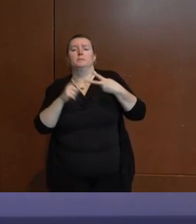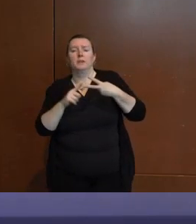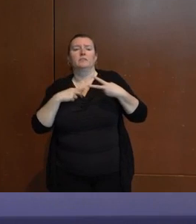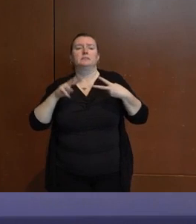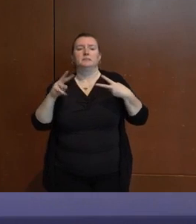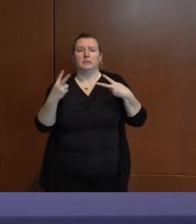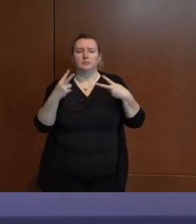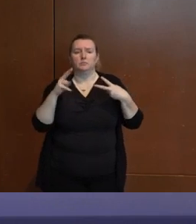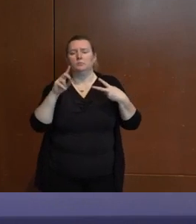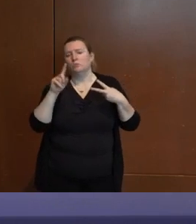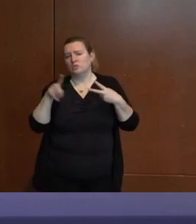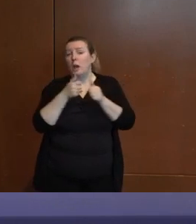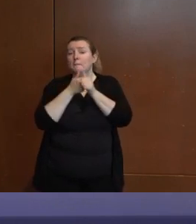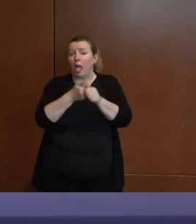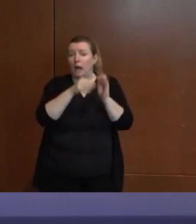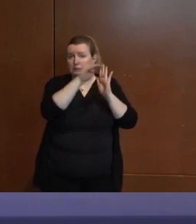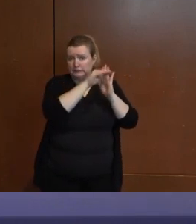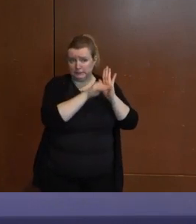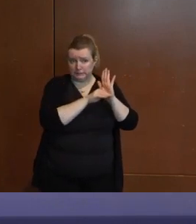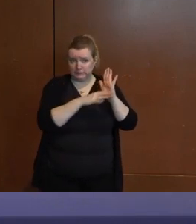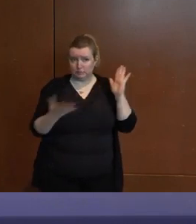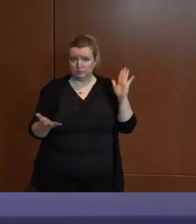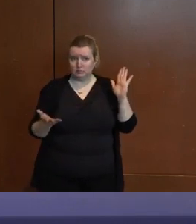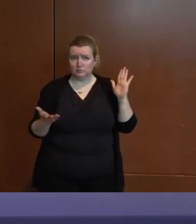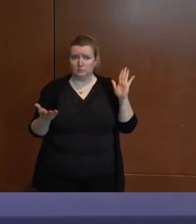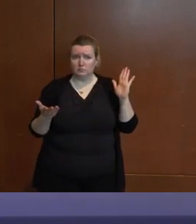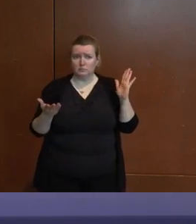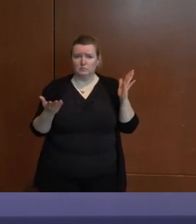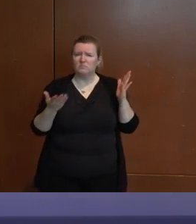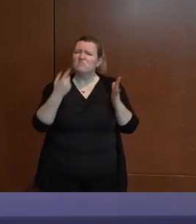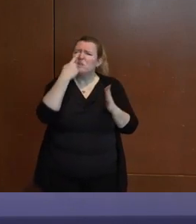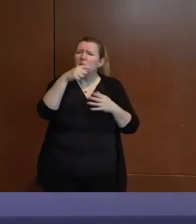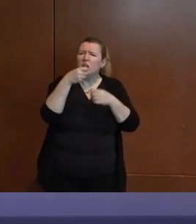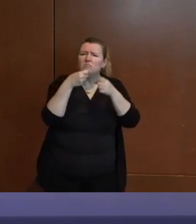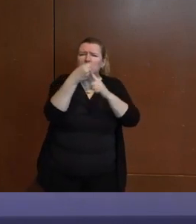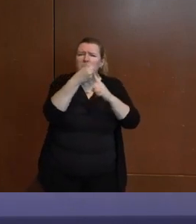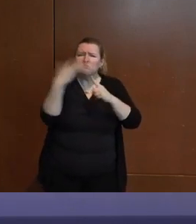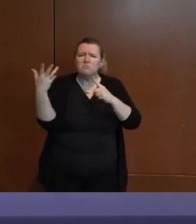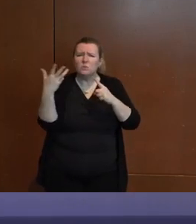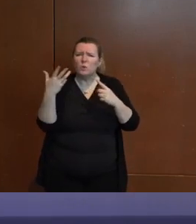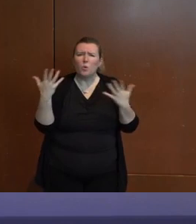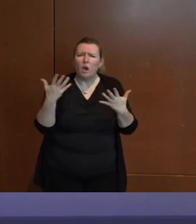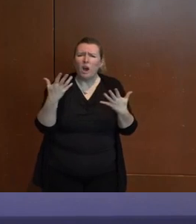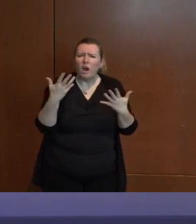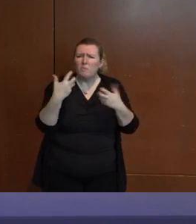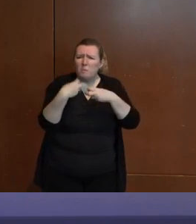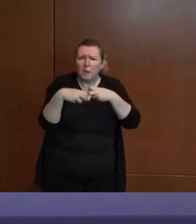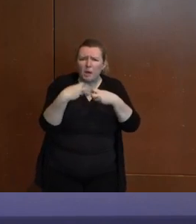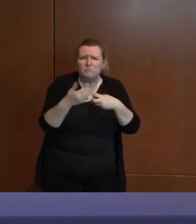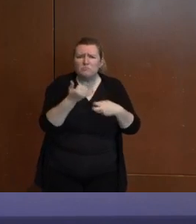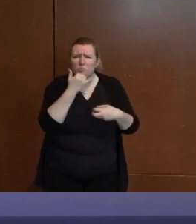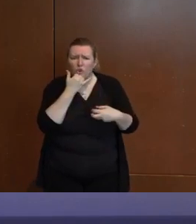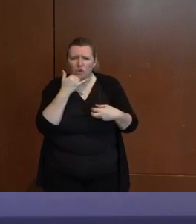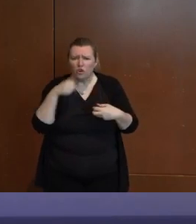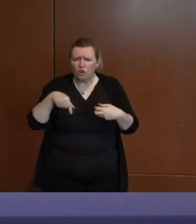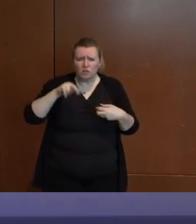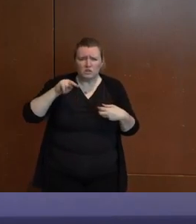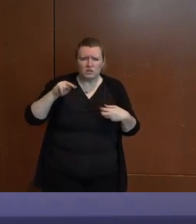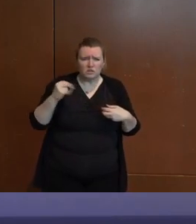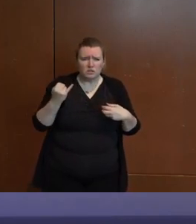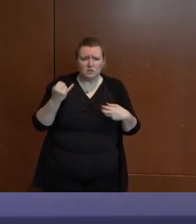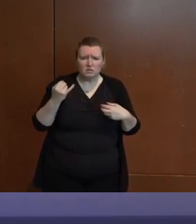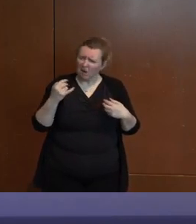the problem here? I mean, don't people get it? I mean, New Jersey residents are very smart. It would seem that the knucklehead factor here is